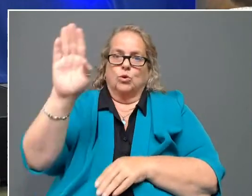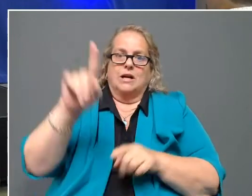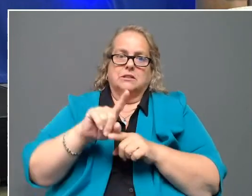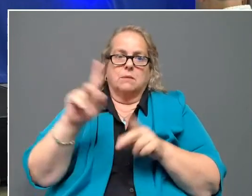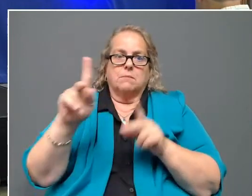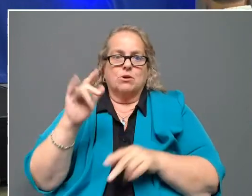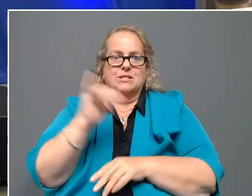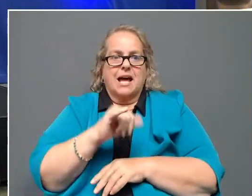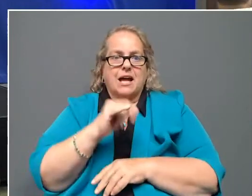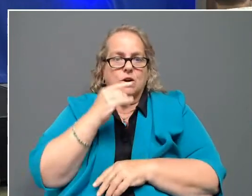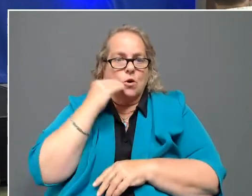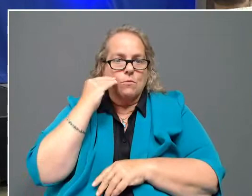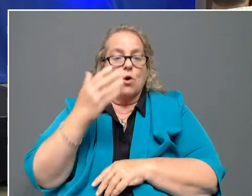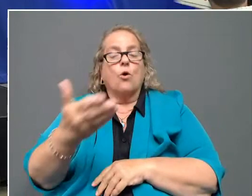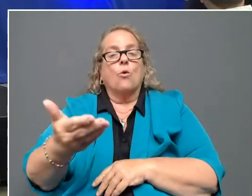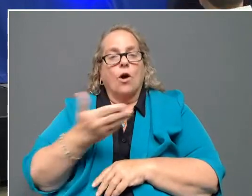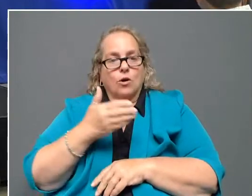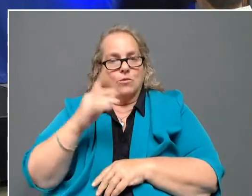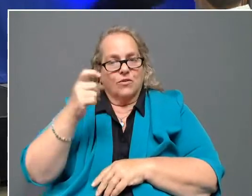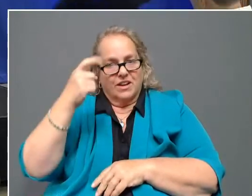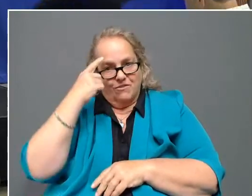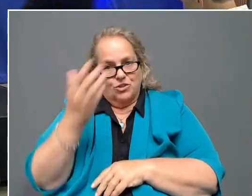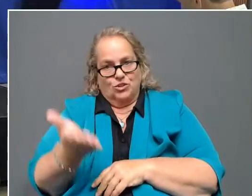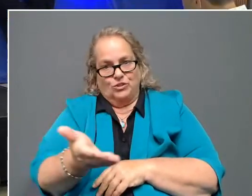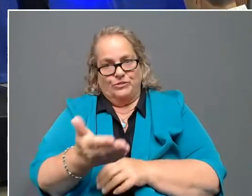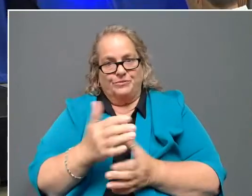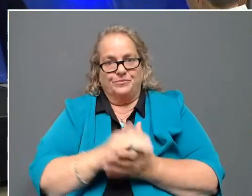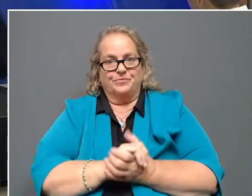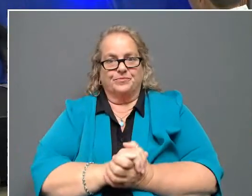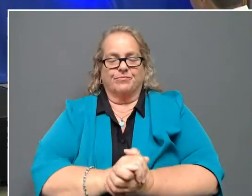Please welcome you to the stage.